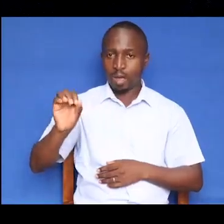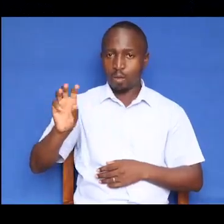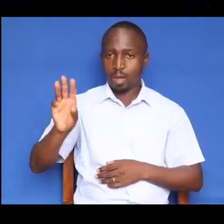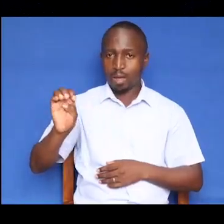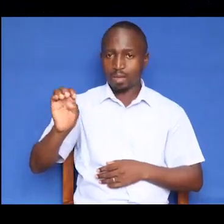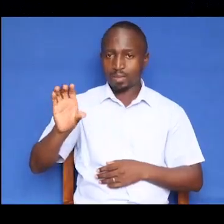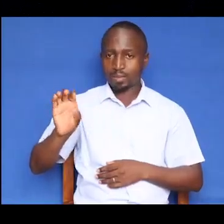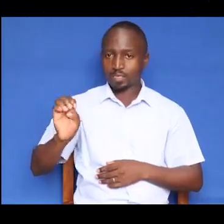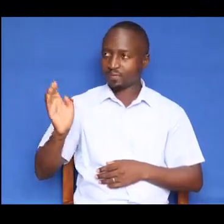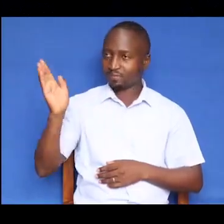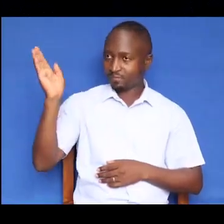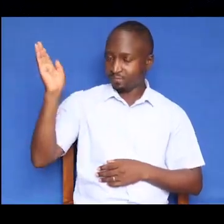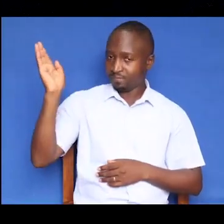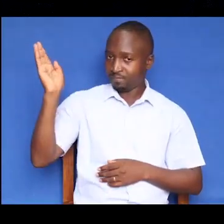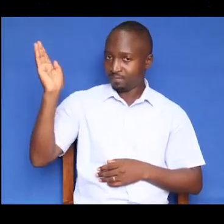allowance